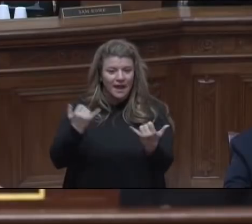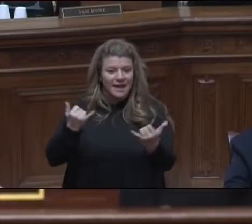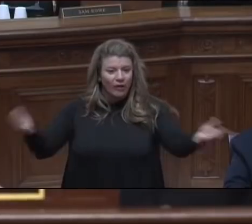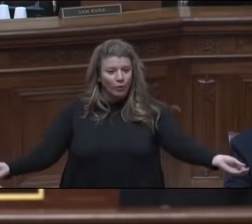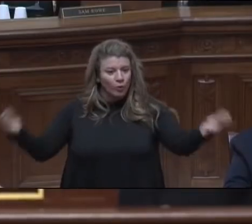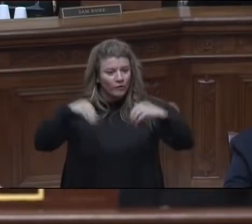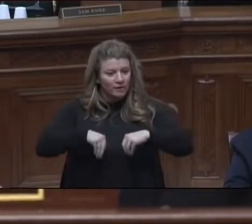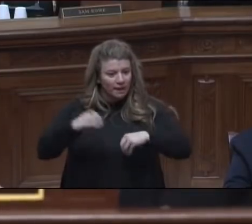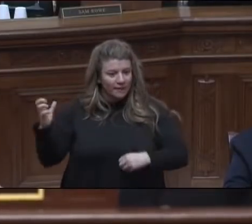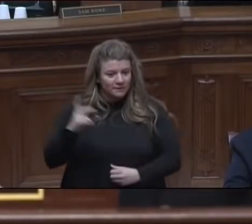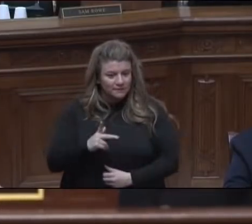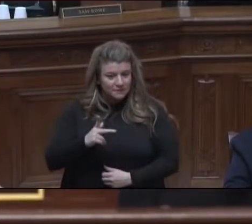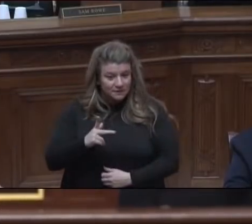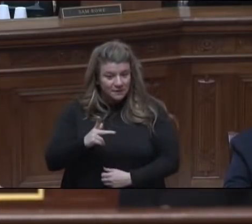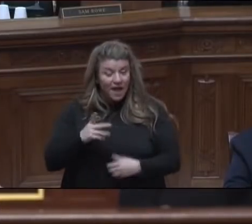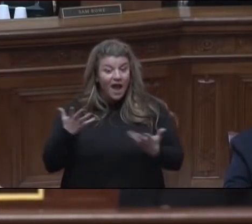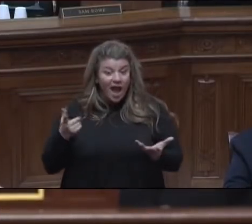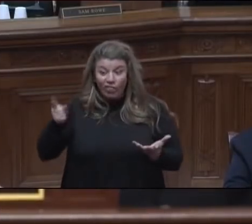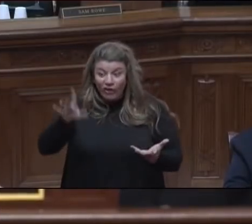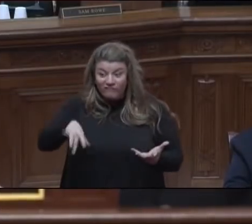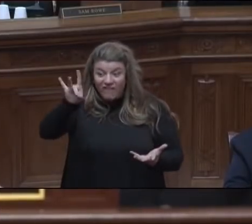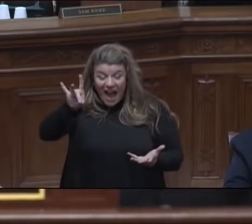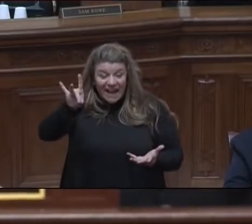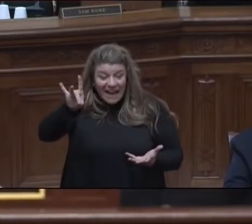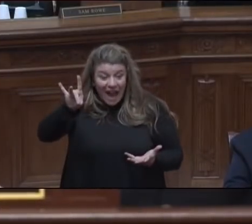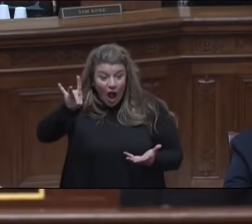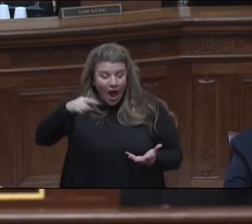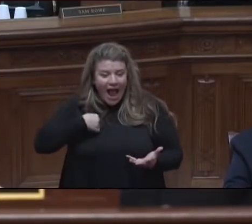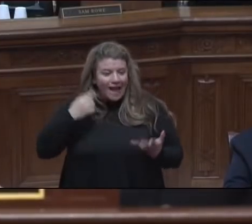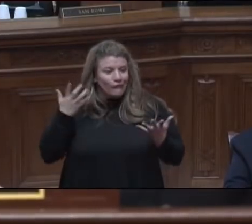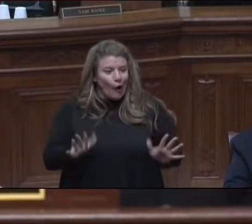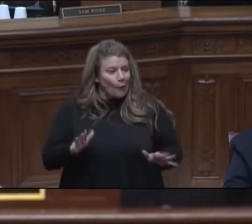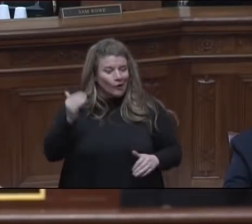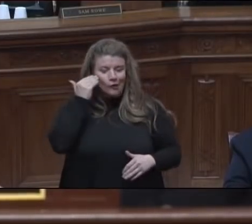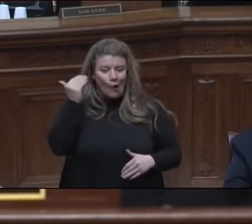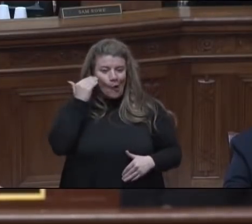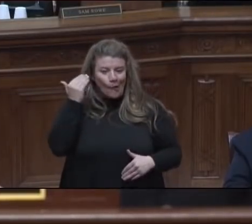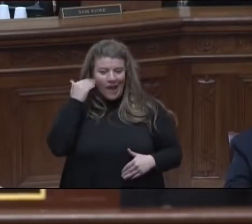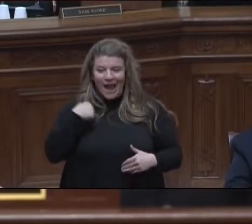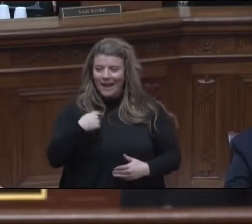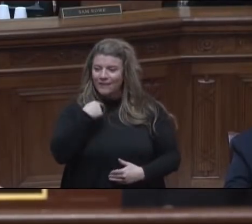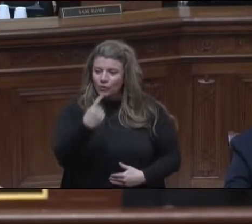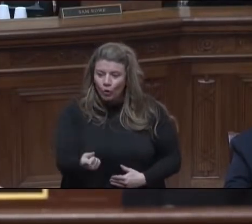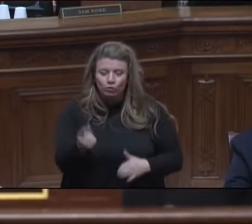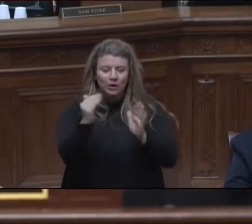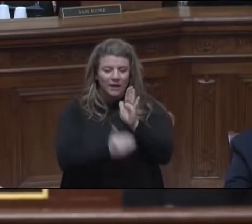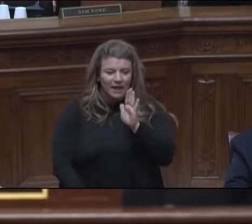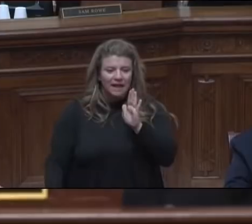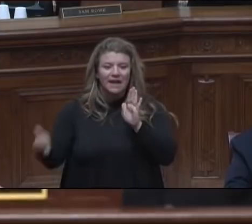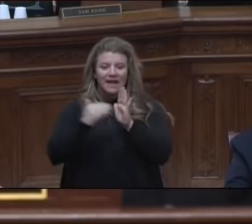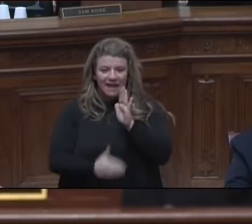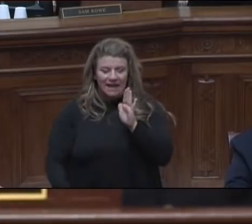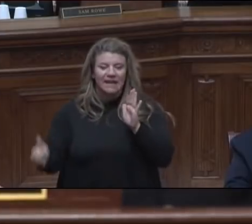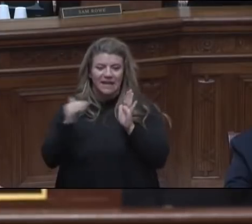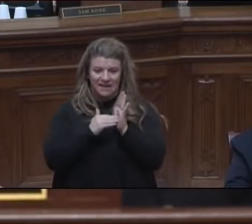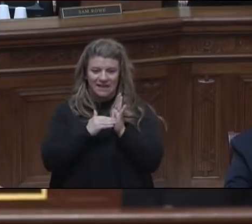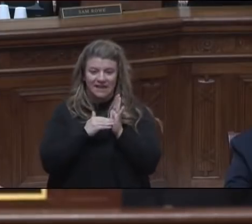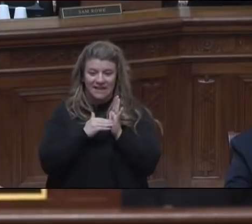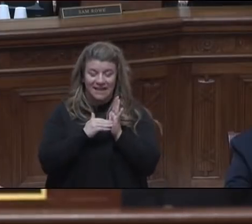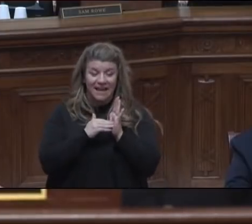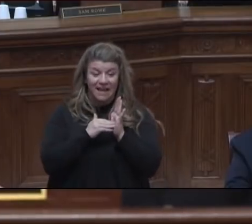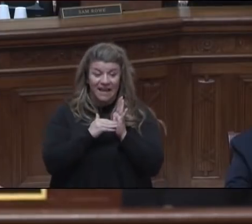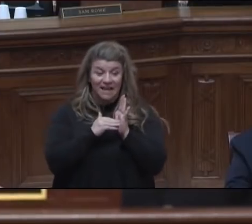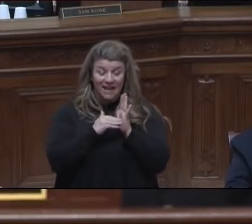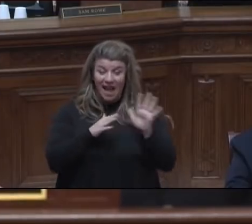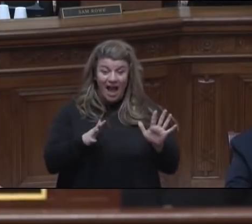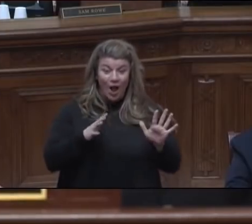here. They're finding out the very thing that I have said to you over and over and over and over. We are